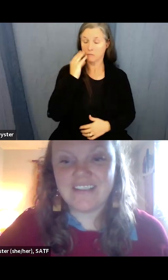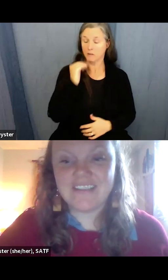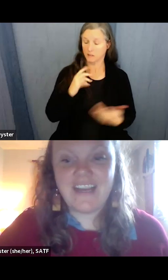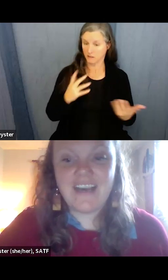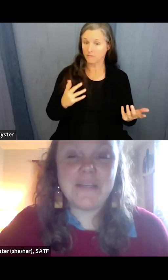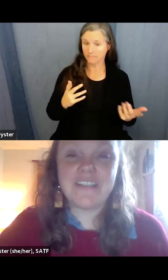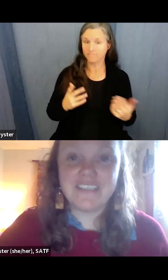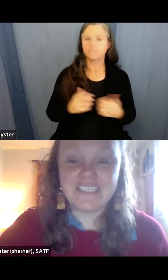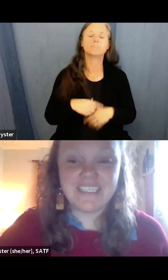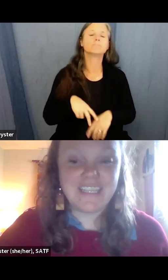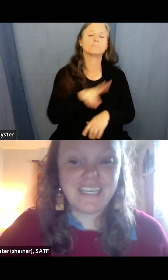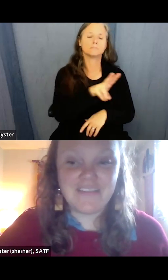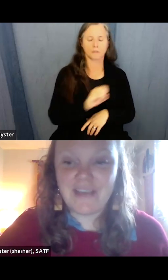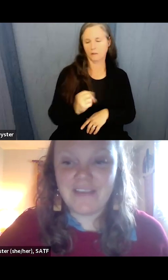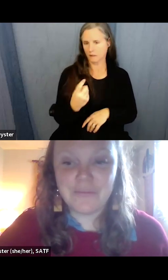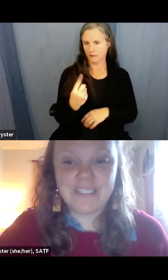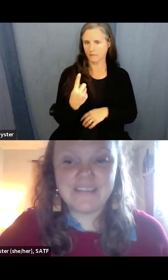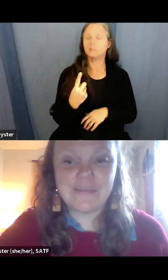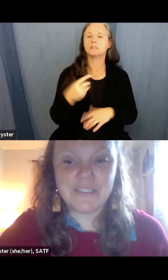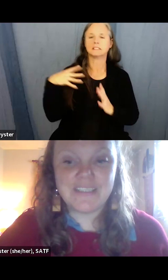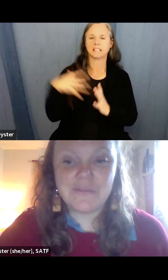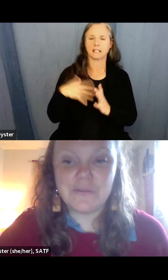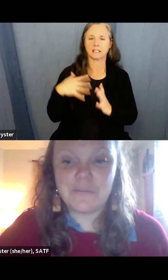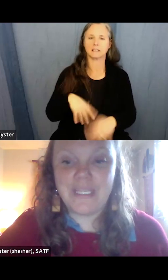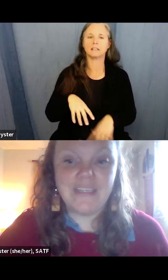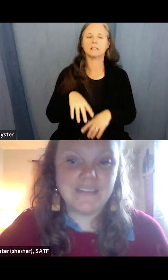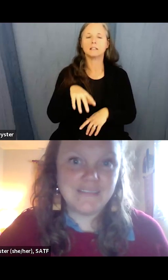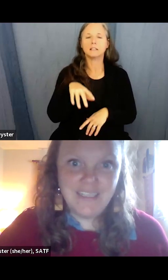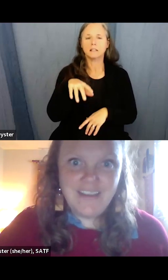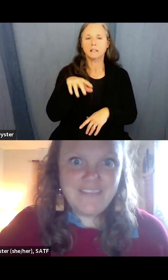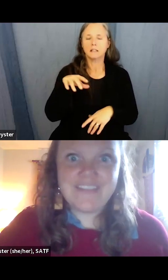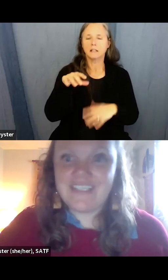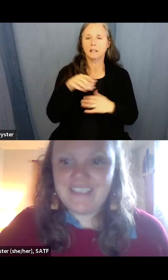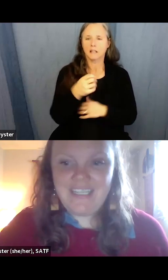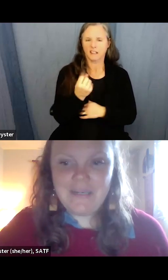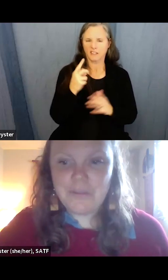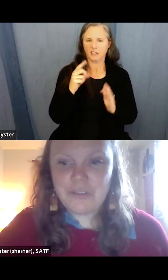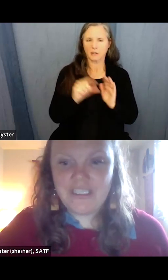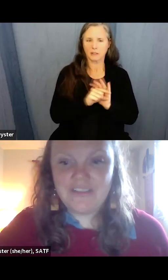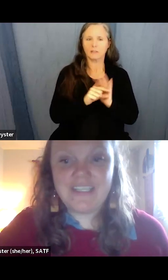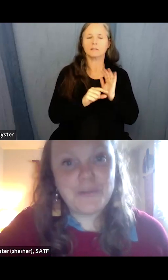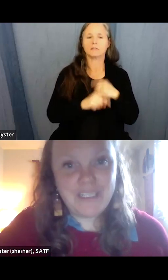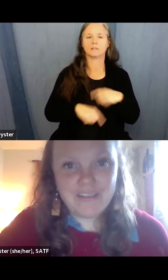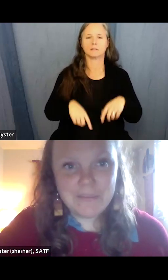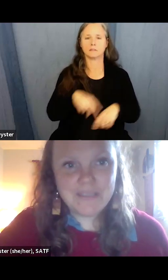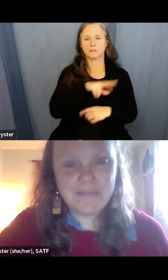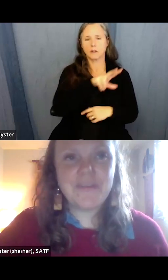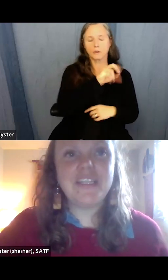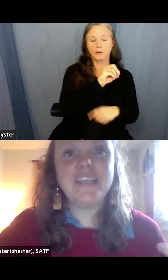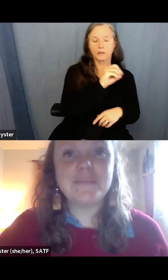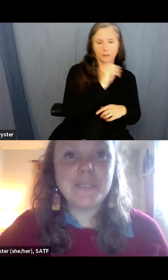graders are acknowledging that they have ever witnessed someone at school being physically, emotionally, or sexually